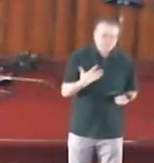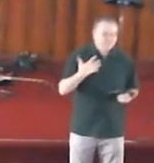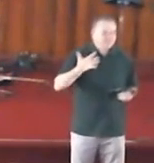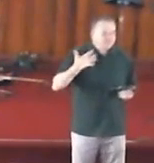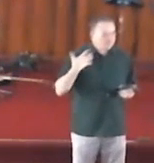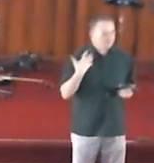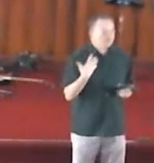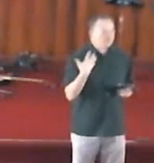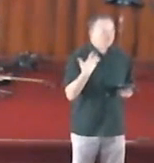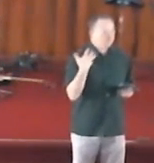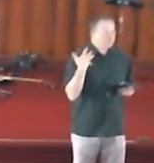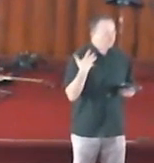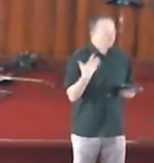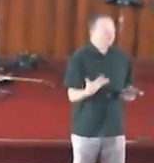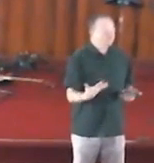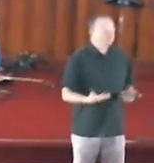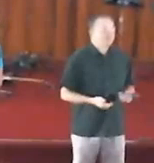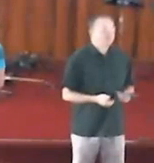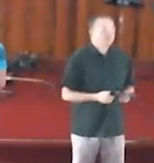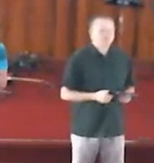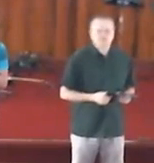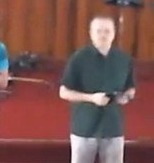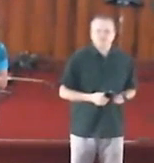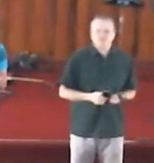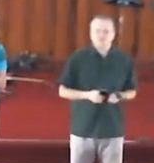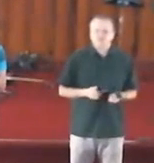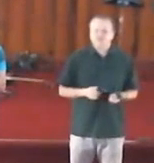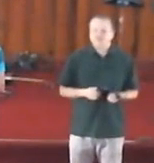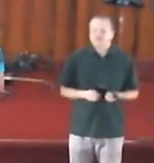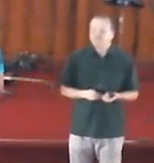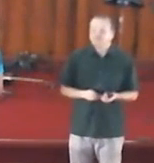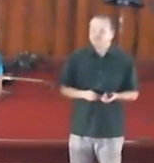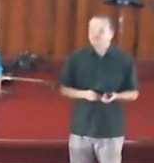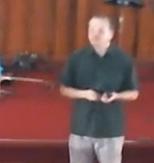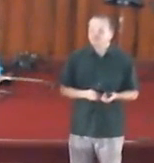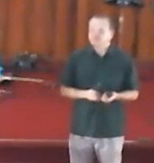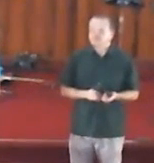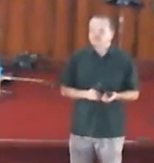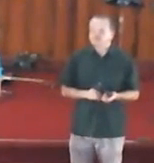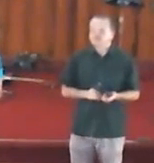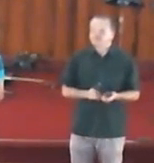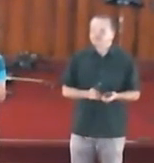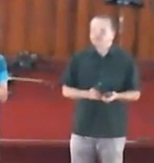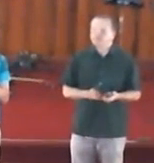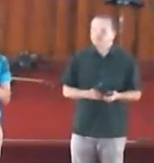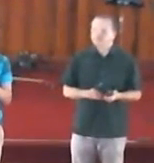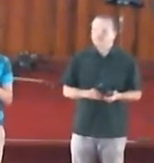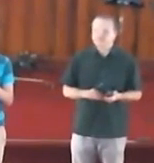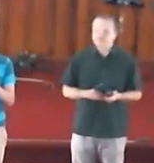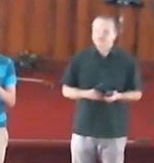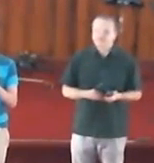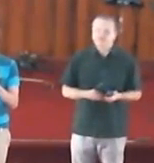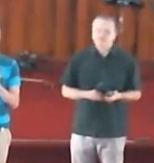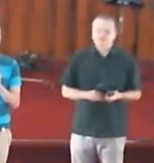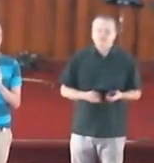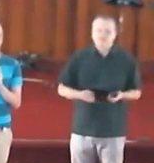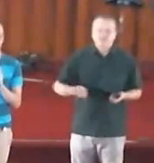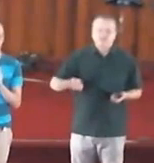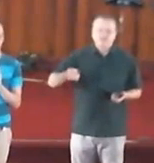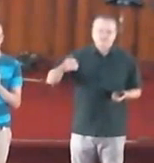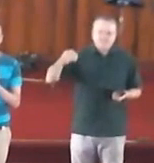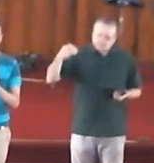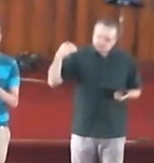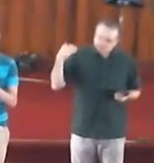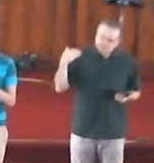creer que el Espíritu Santo se mueve entre nosotros. We need to believe what we have heard. We need to believe that the Holy Spirit can move through us.